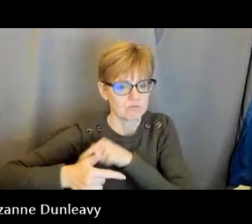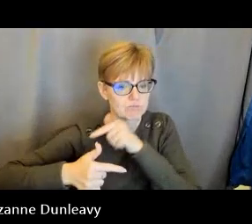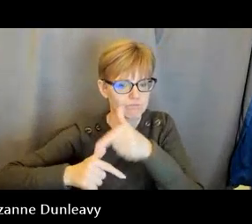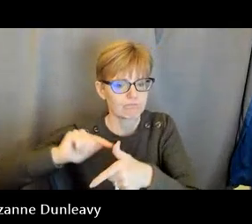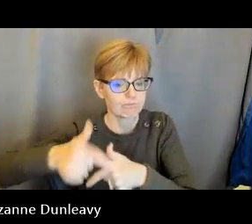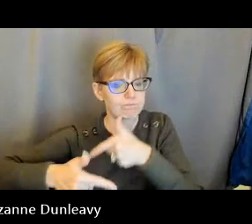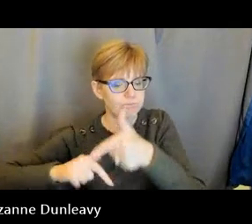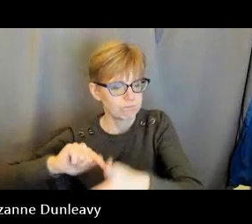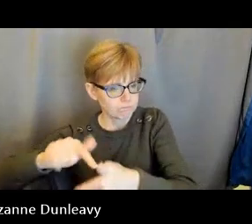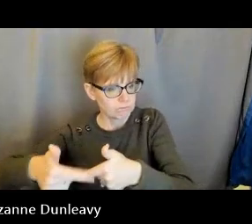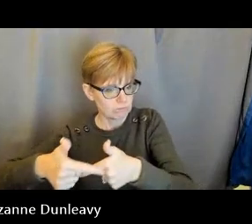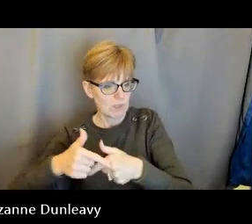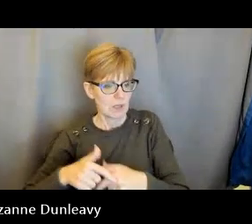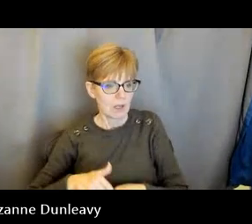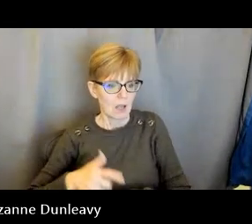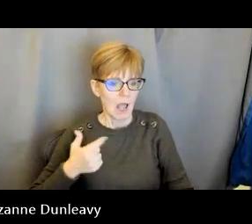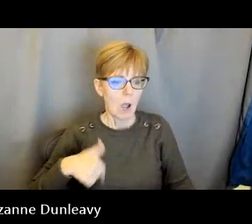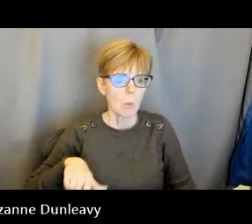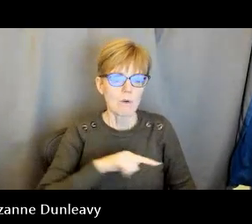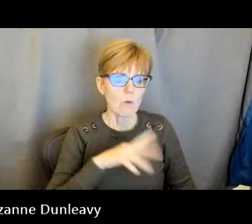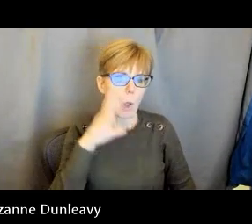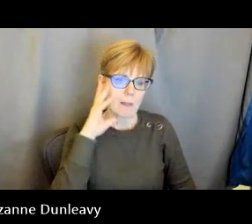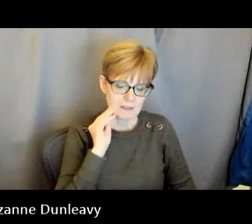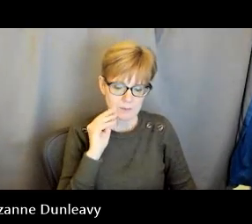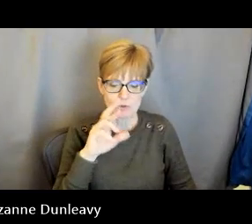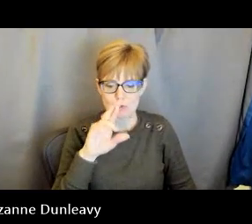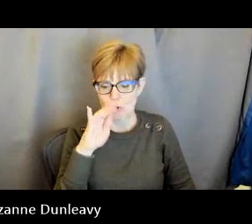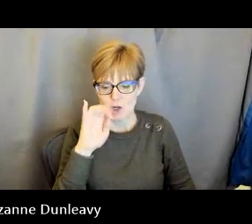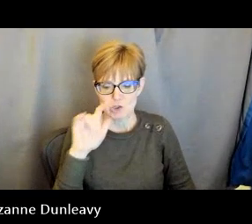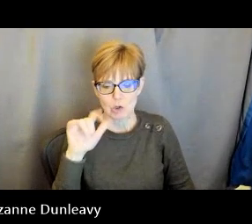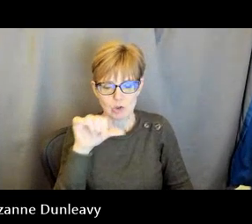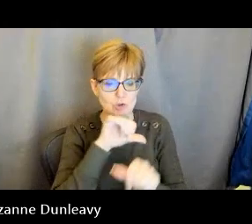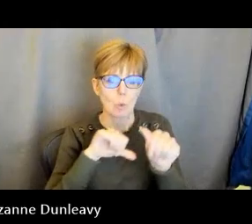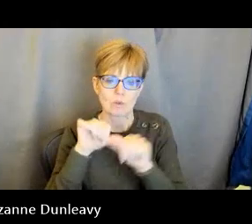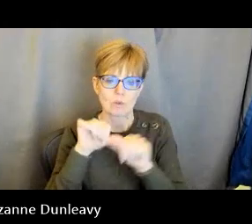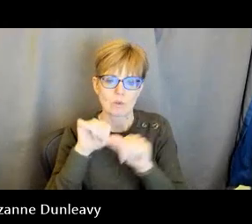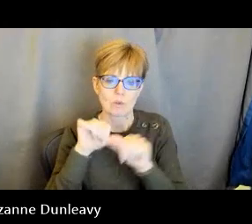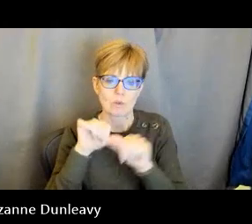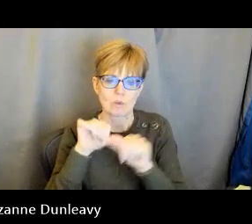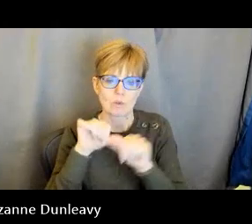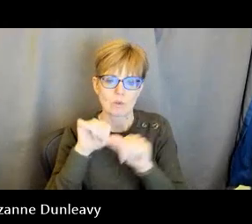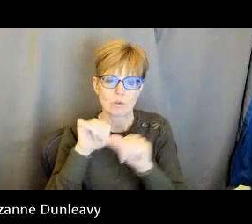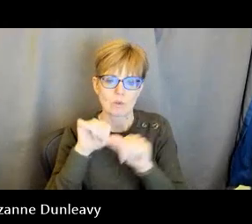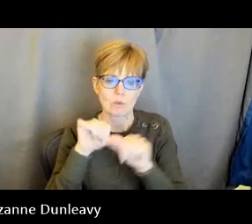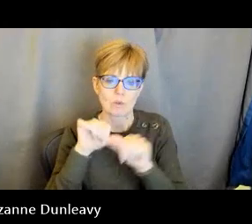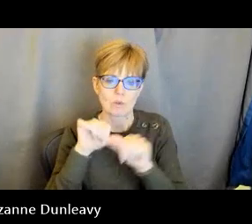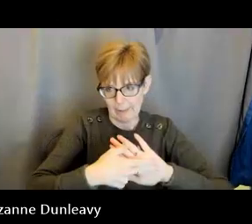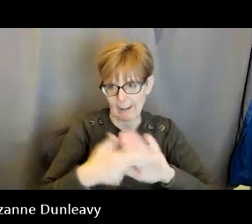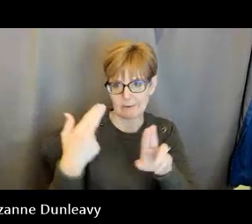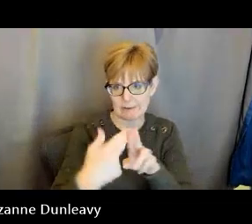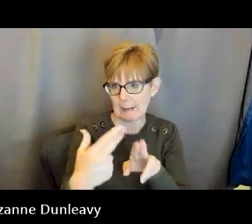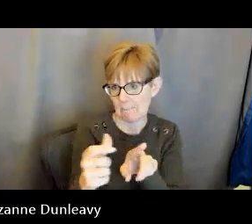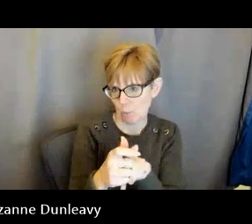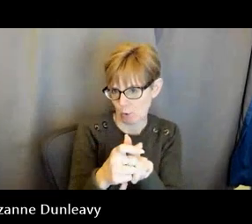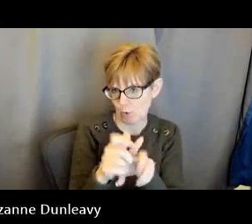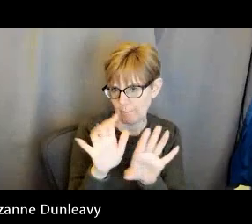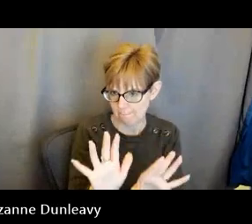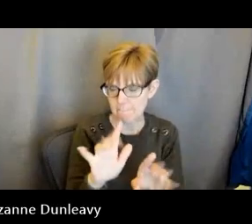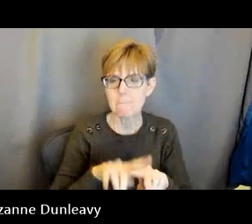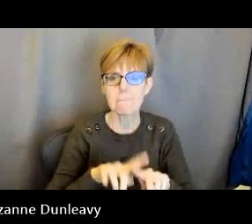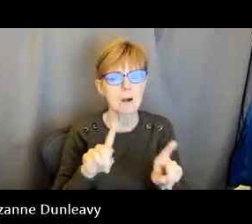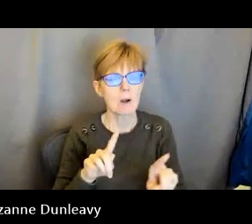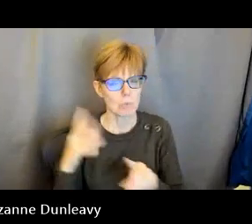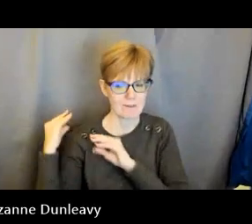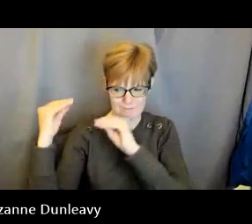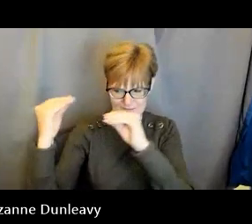we have all experienced it, we just don't often know how to call it or what to, the terms to use. But this is the way that we have all been taught over